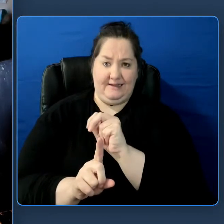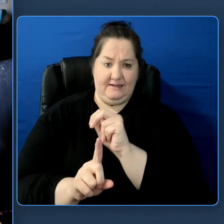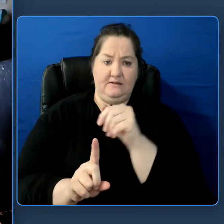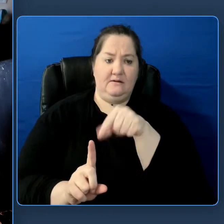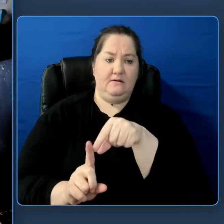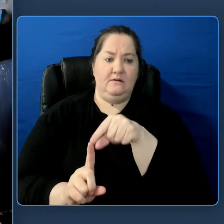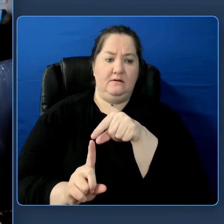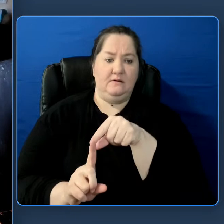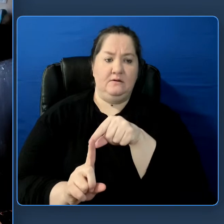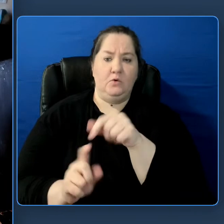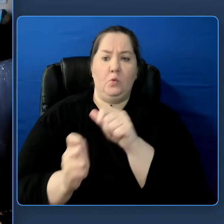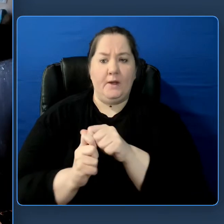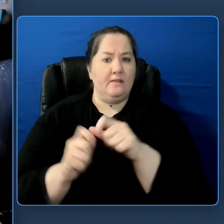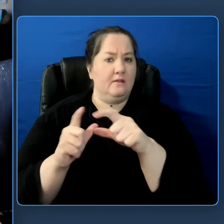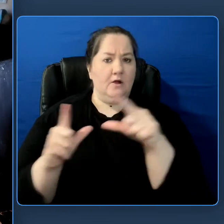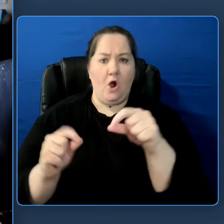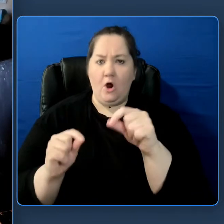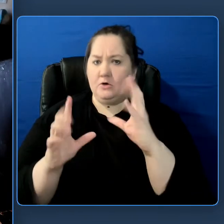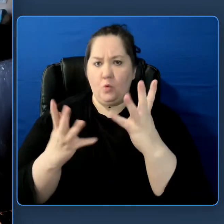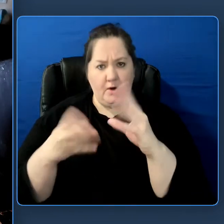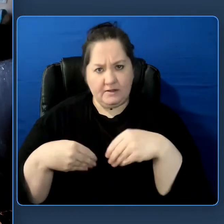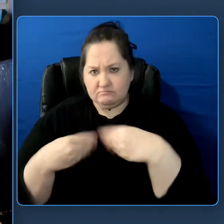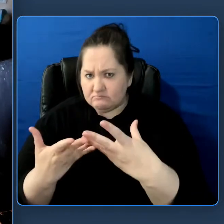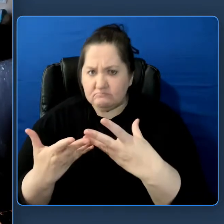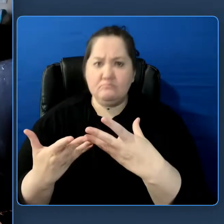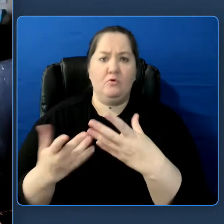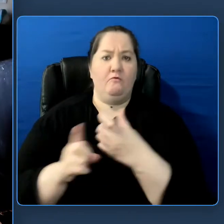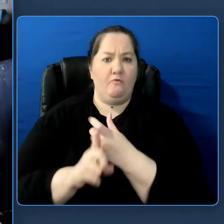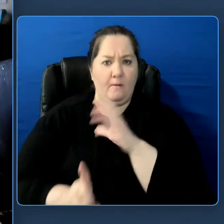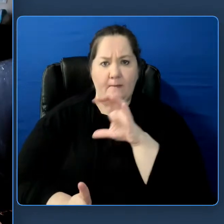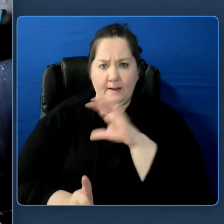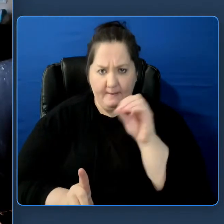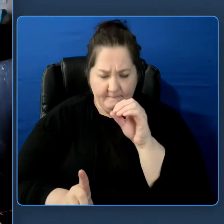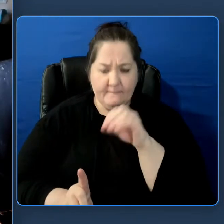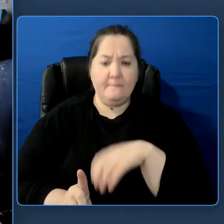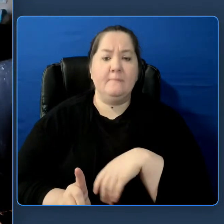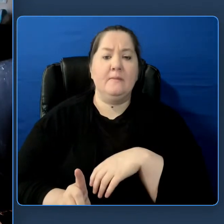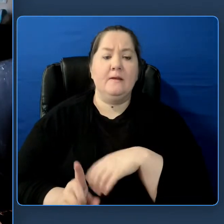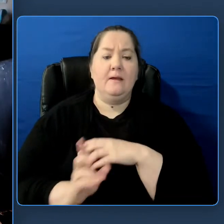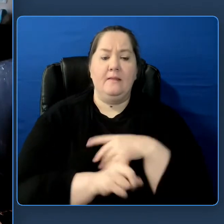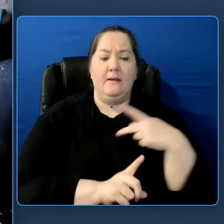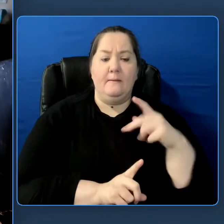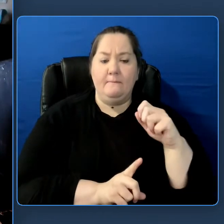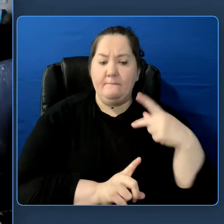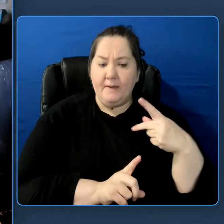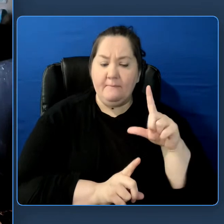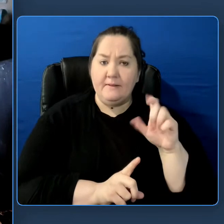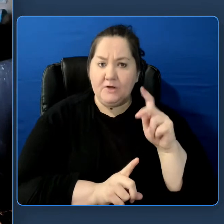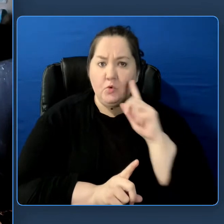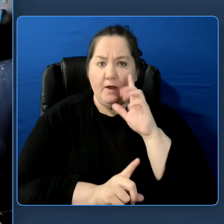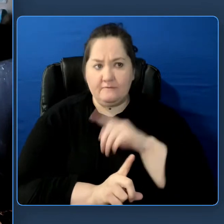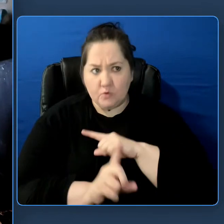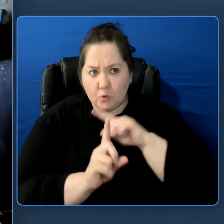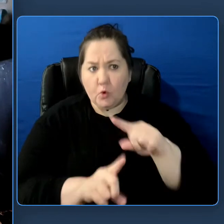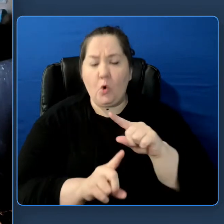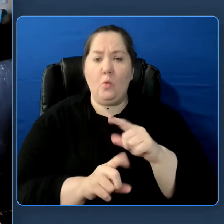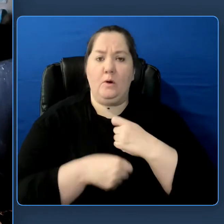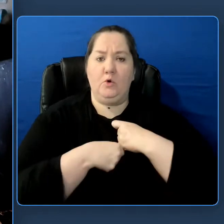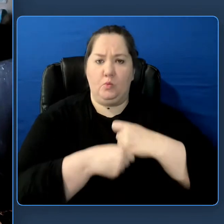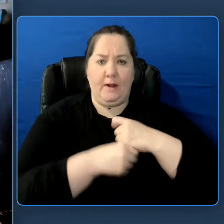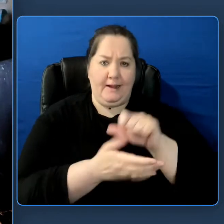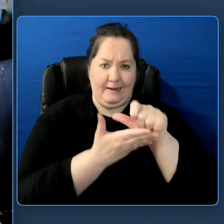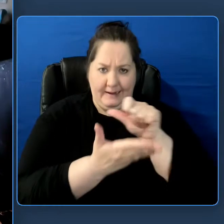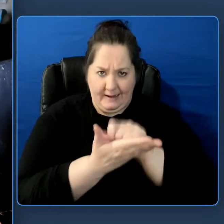with the cards already provisioned by the company, and the PepLink, you have to go out and you have to create